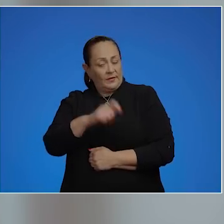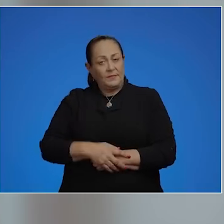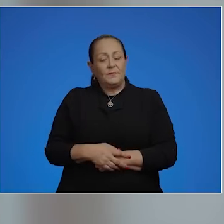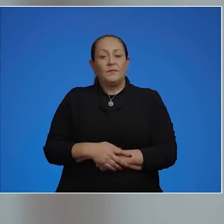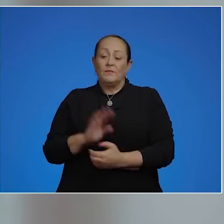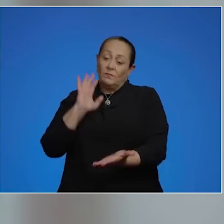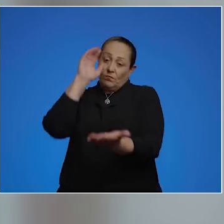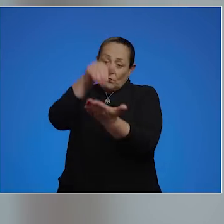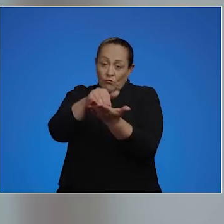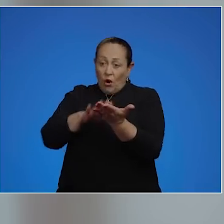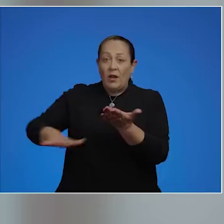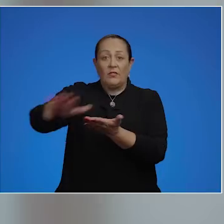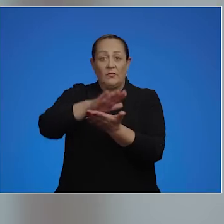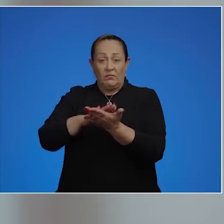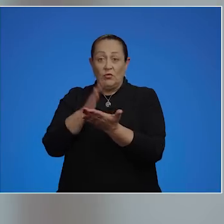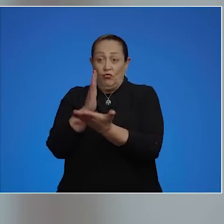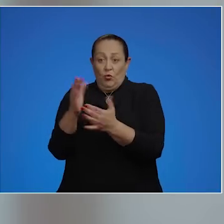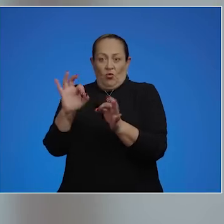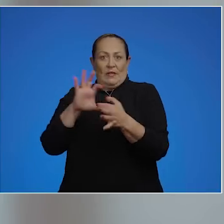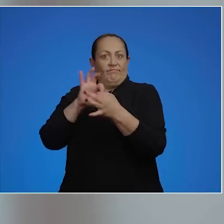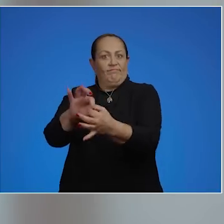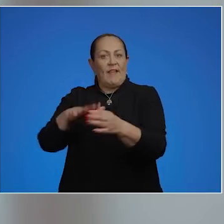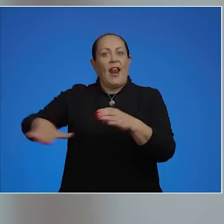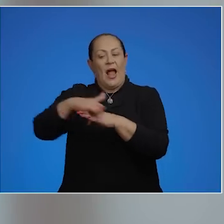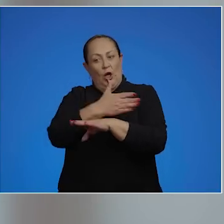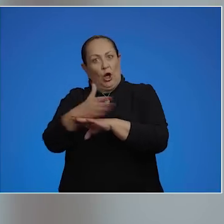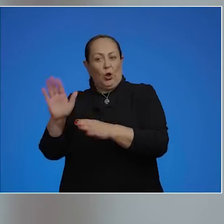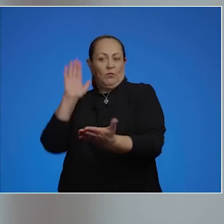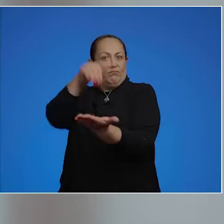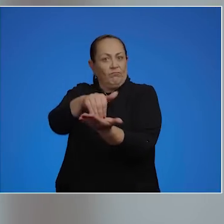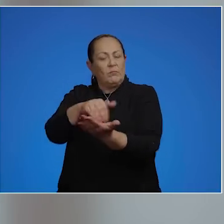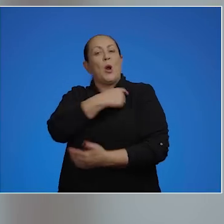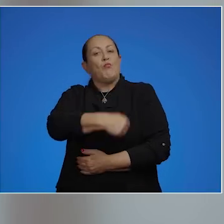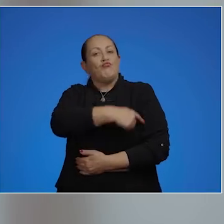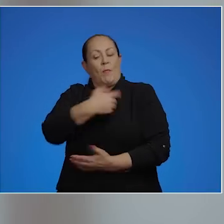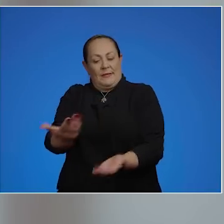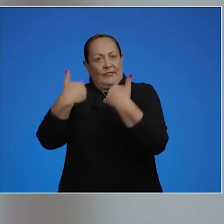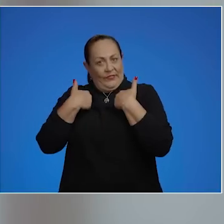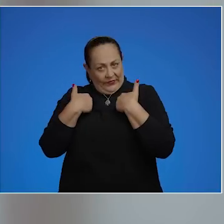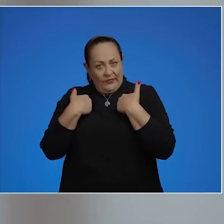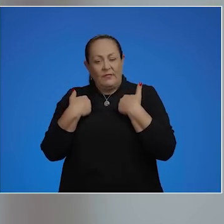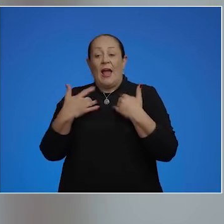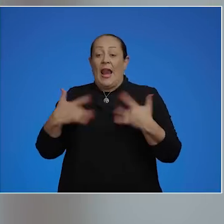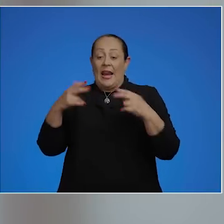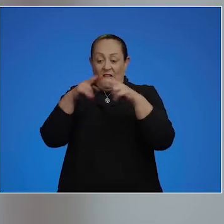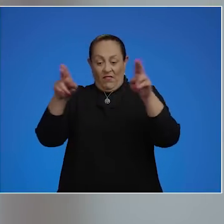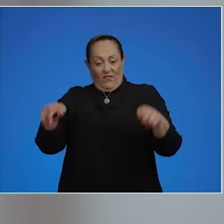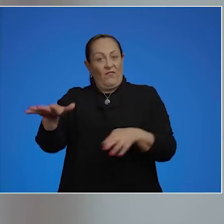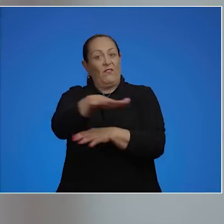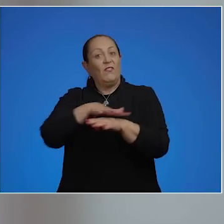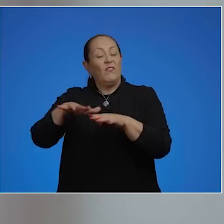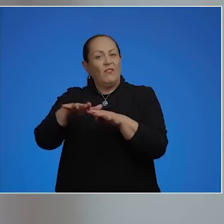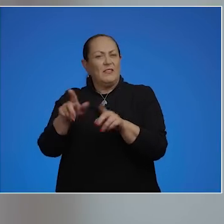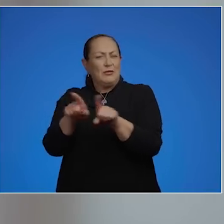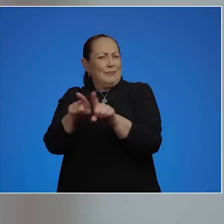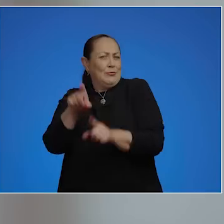By faith he arrived, as a foreigner, in the promised land, and lived there as if in a strange